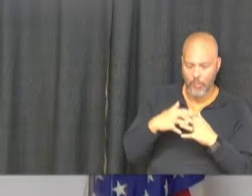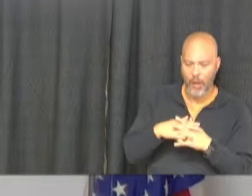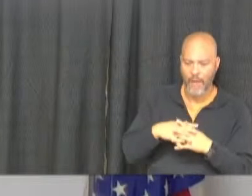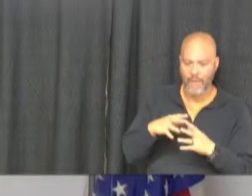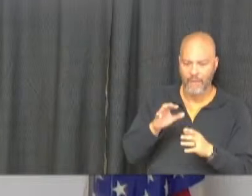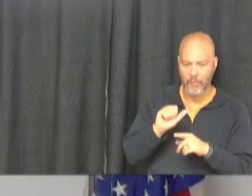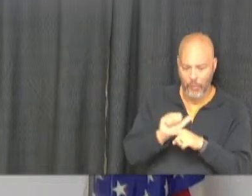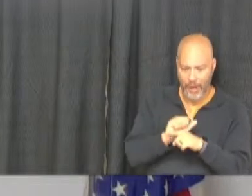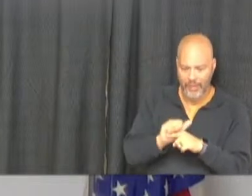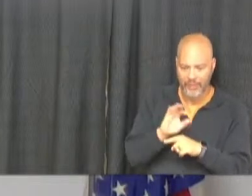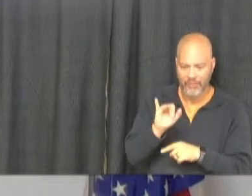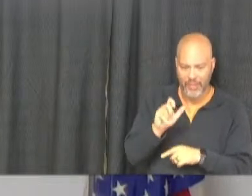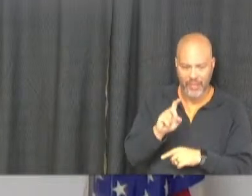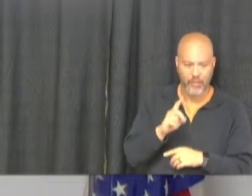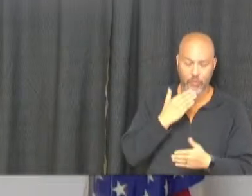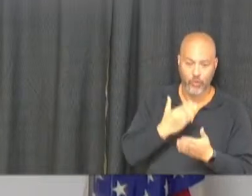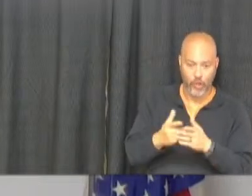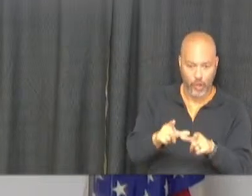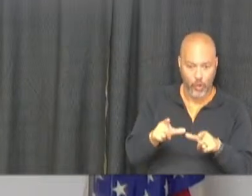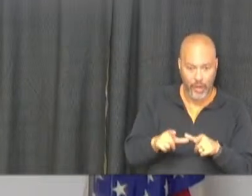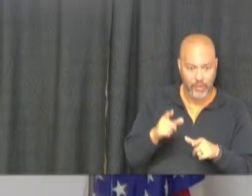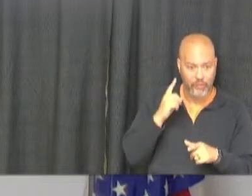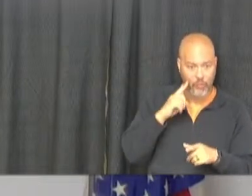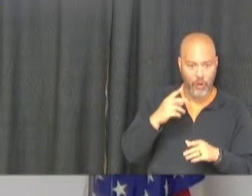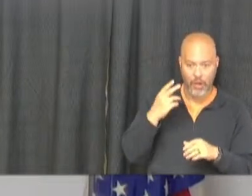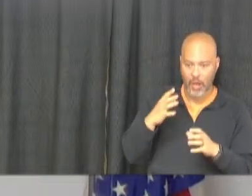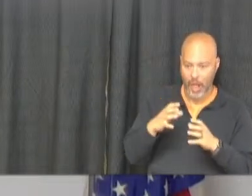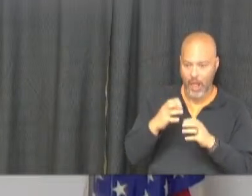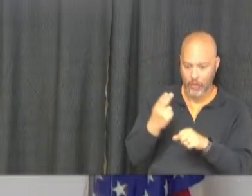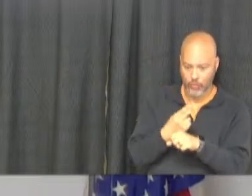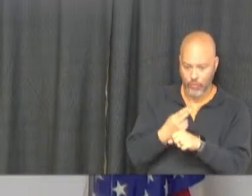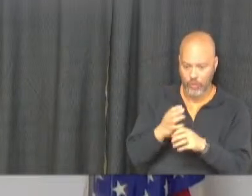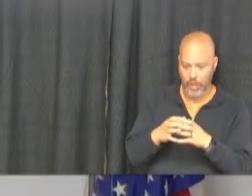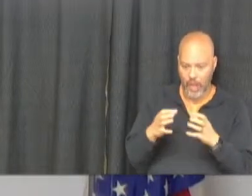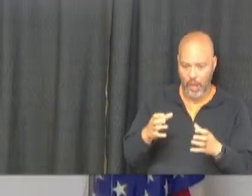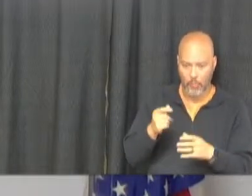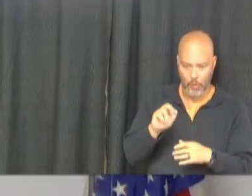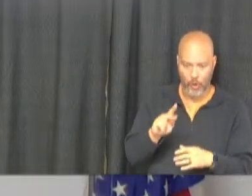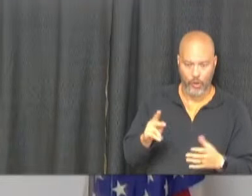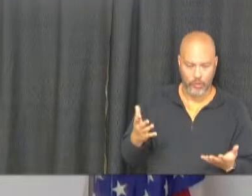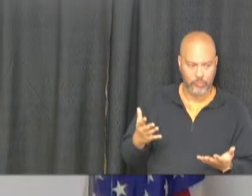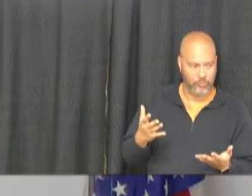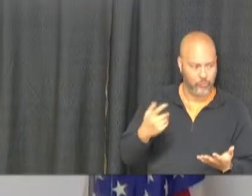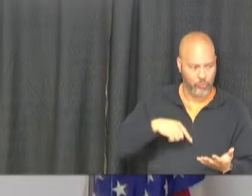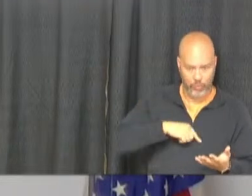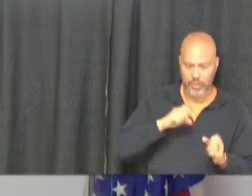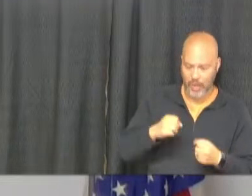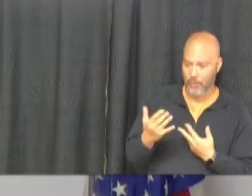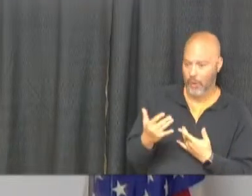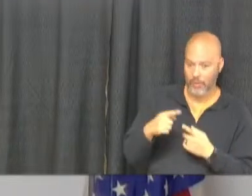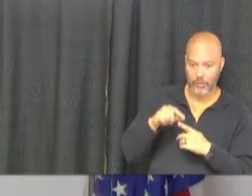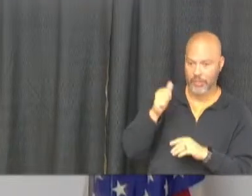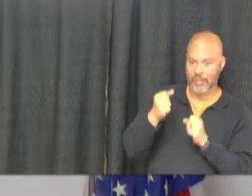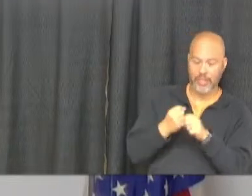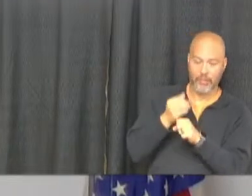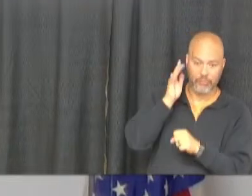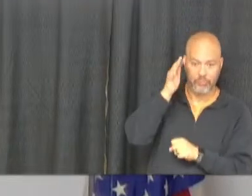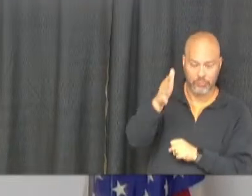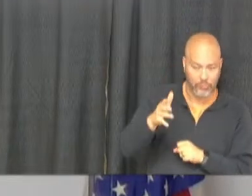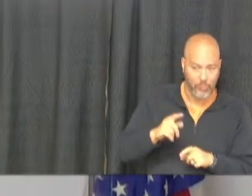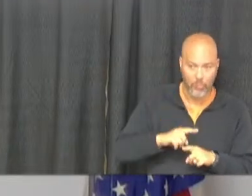practice field there. It's a good location for one. It's a heavily used park. I mean, yeah, we could wait till 10 years from now,